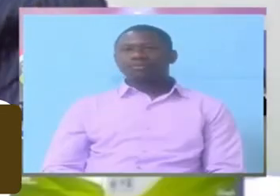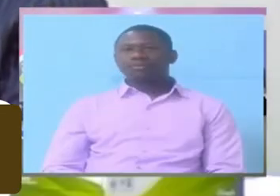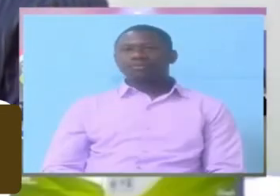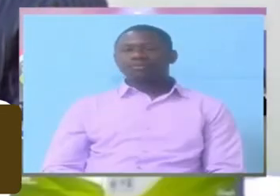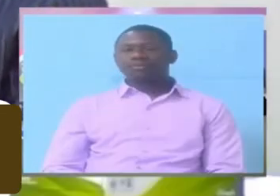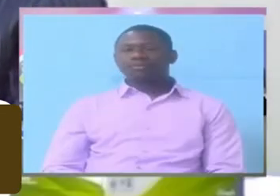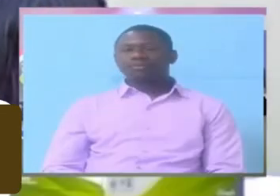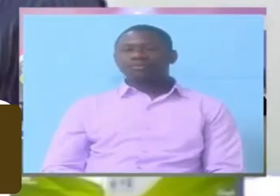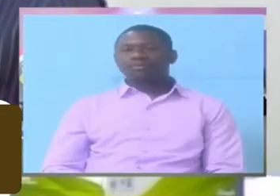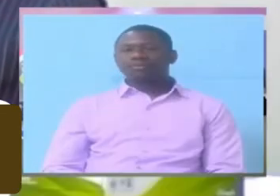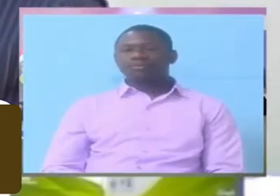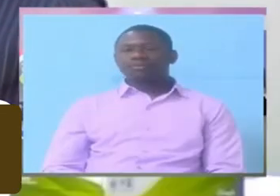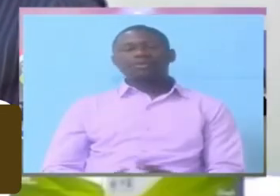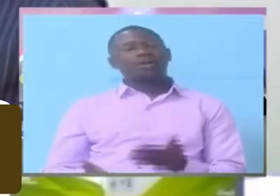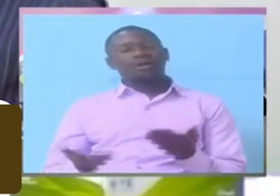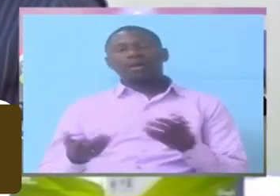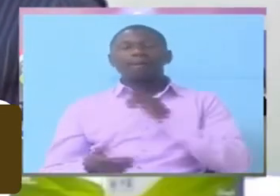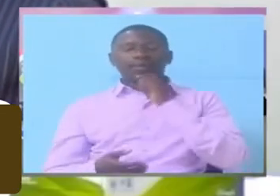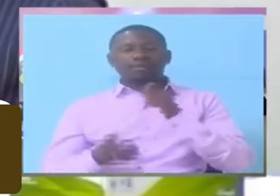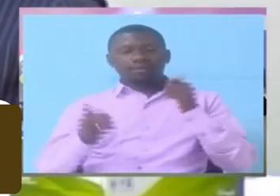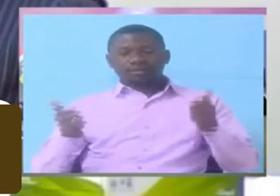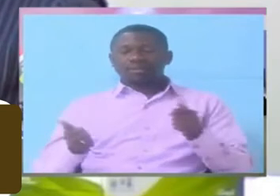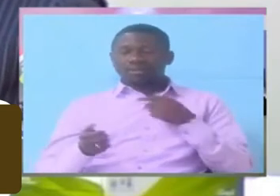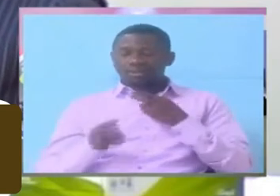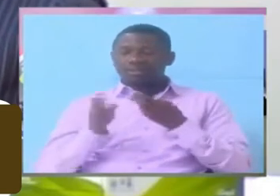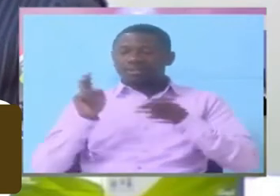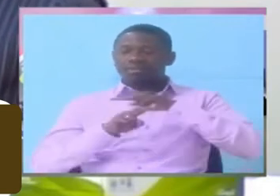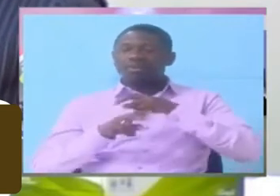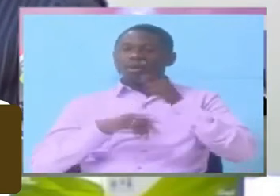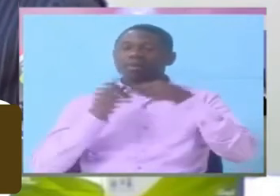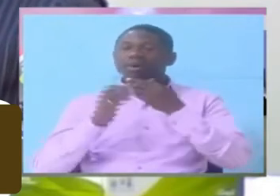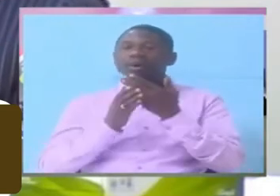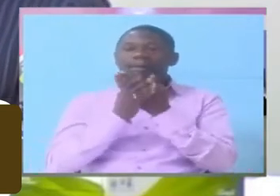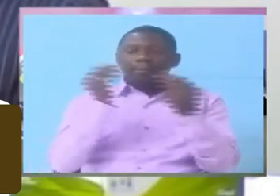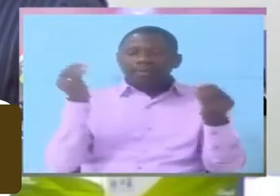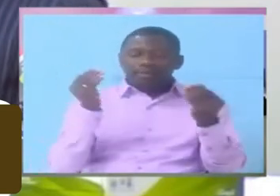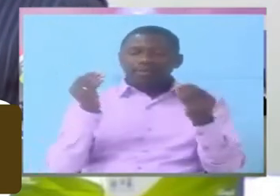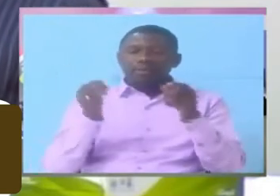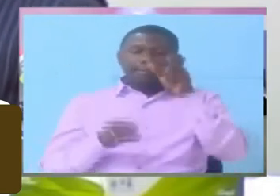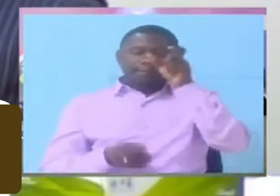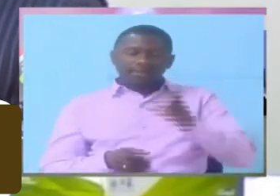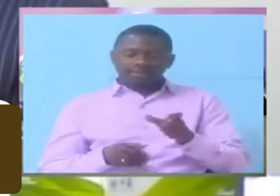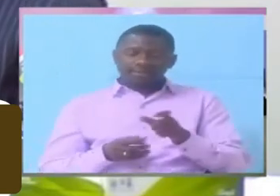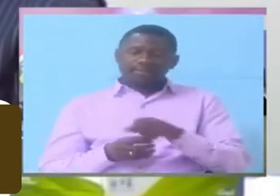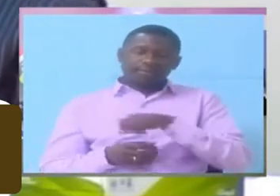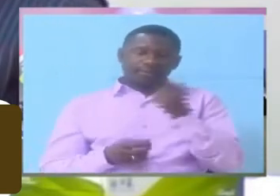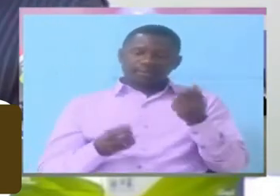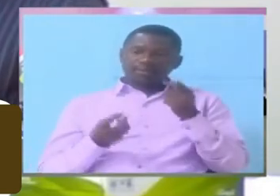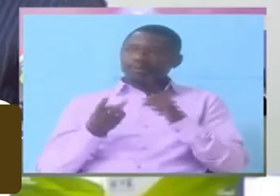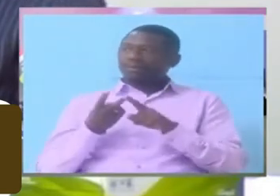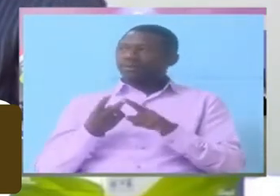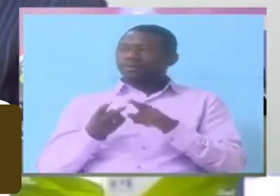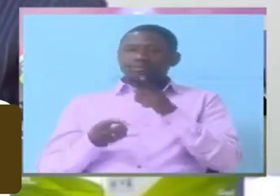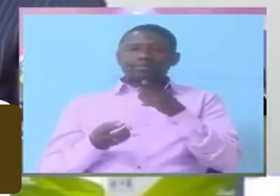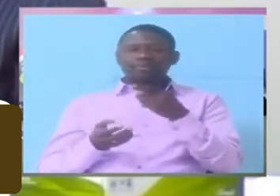Mr. Chair, this is an interim report on missing persons. Mr. And could you